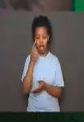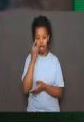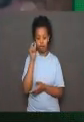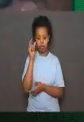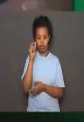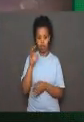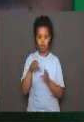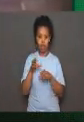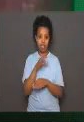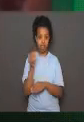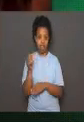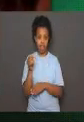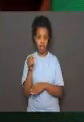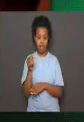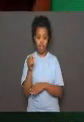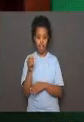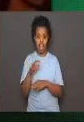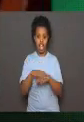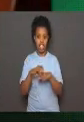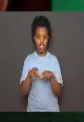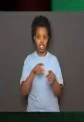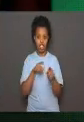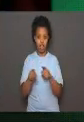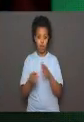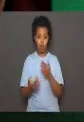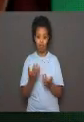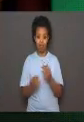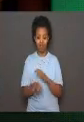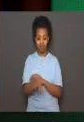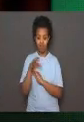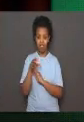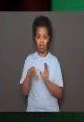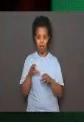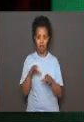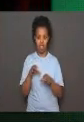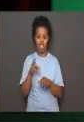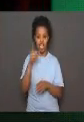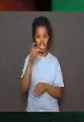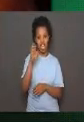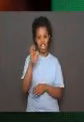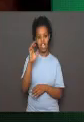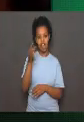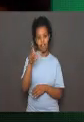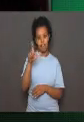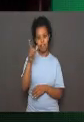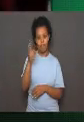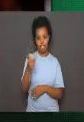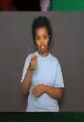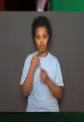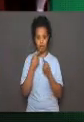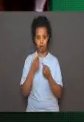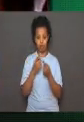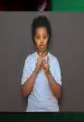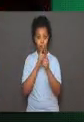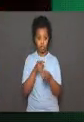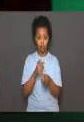a blink of an eye and a hand moving away from a flame are reflex actions,